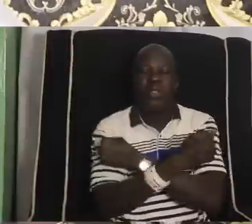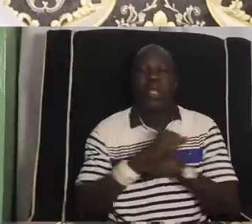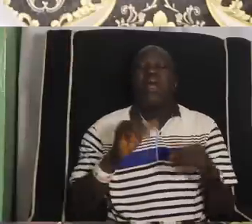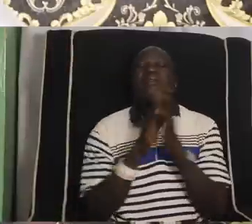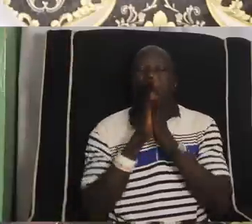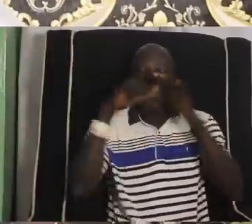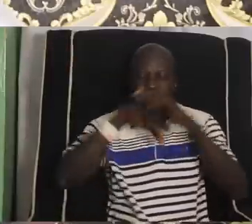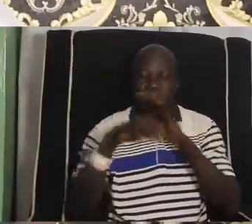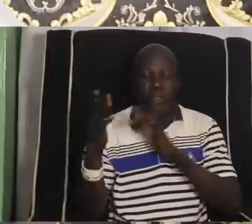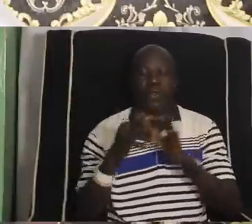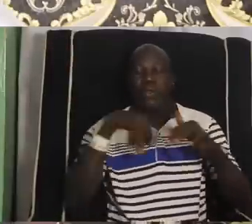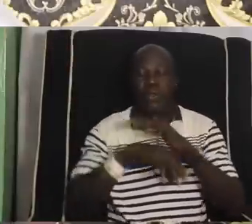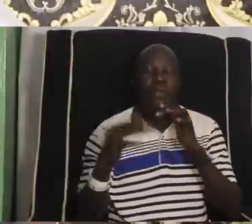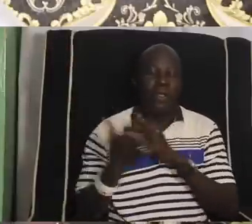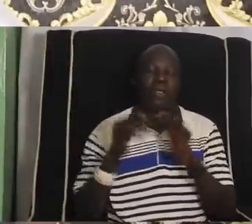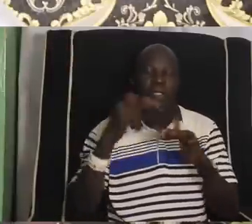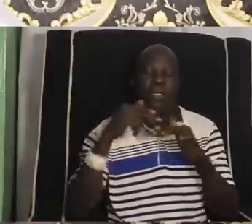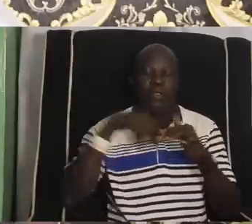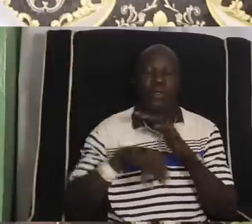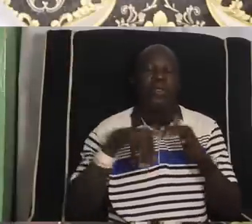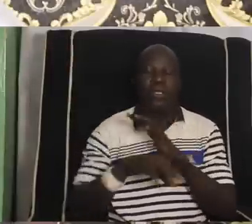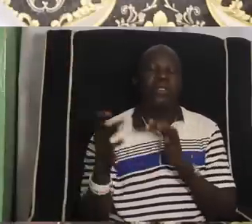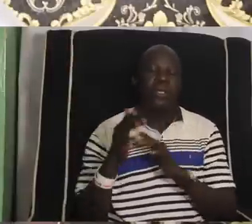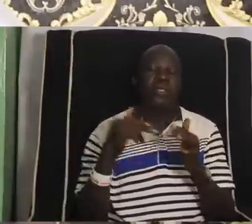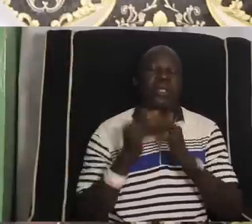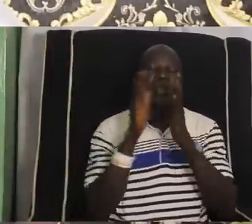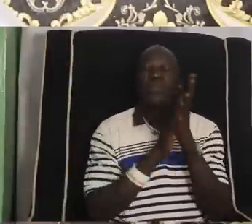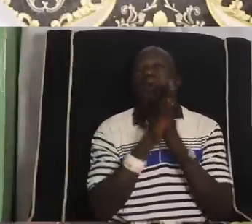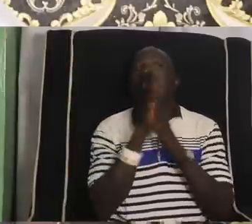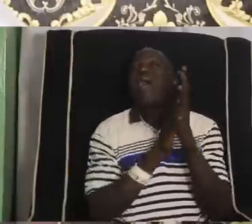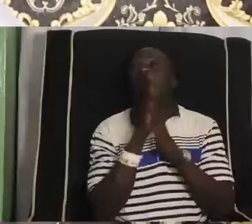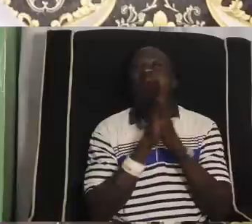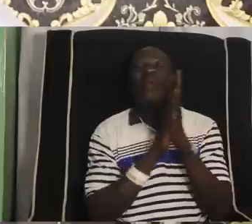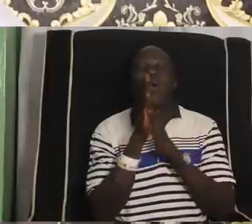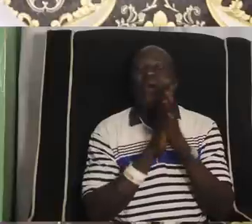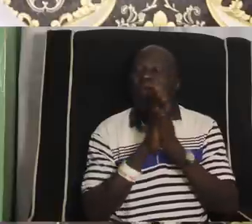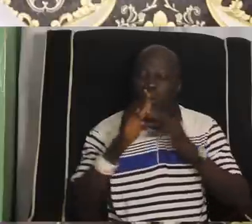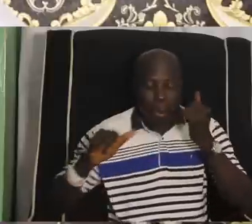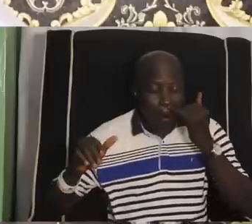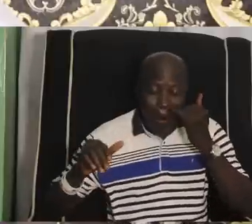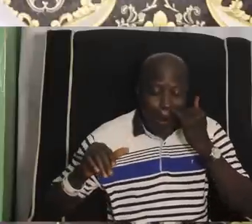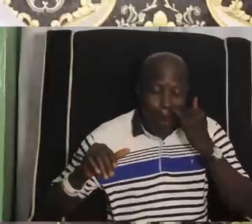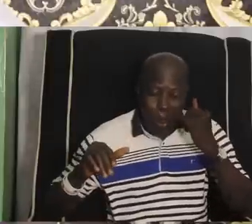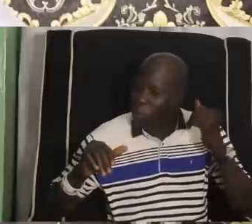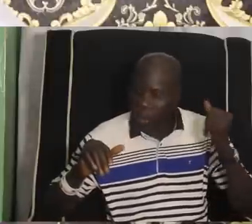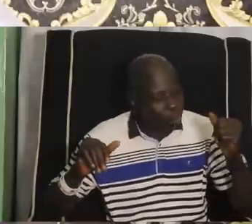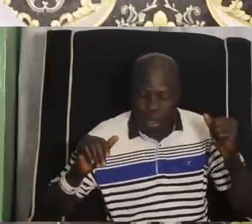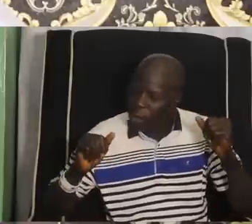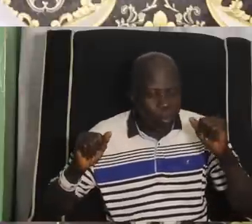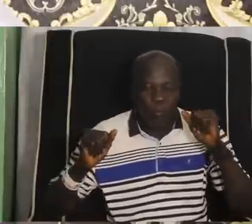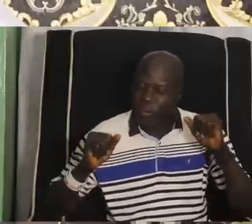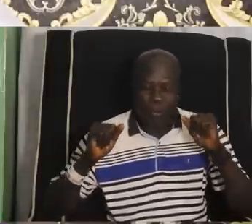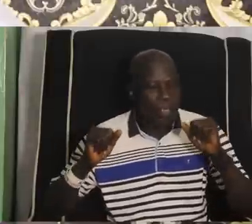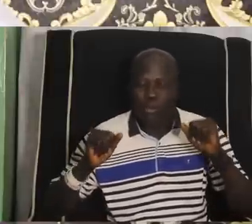vehicle. He then called 2 passengers inside the vehicle for the driver. One of the passengers gave him transport fare and $2, but he gave it to the